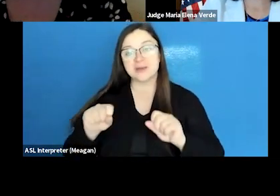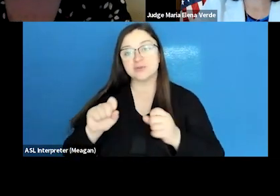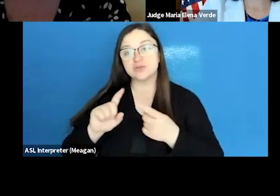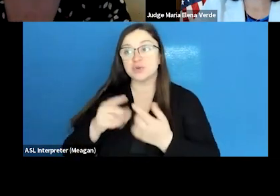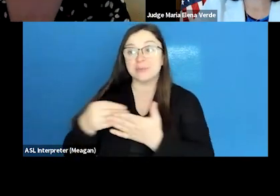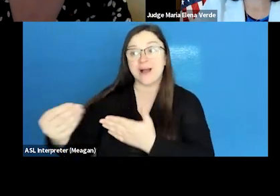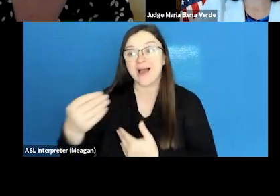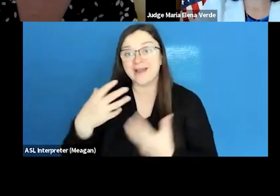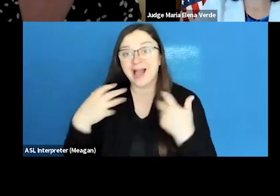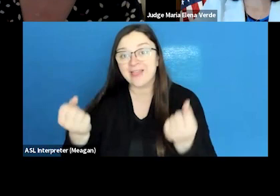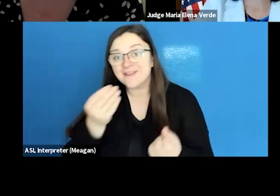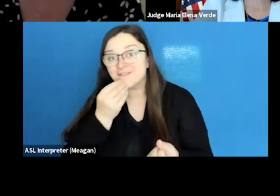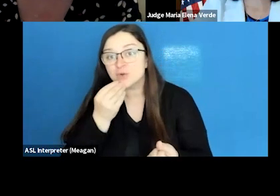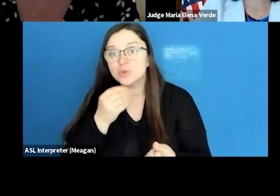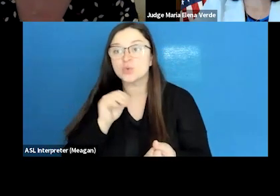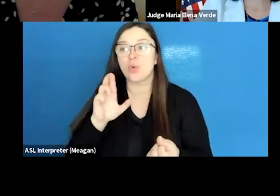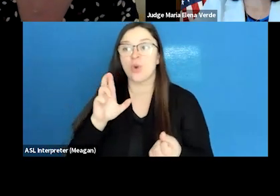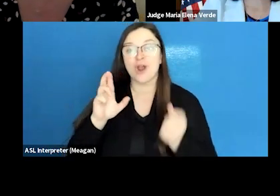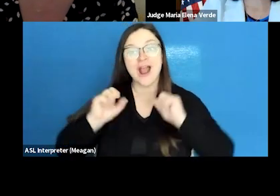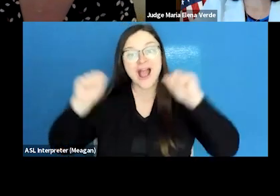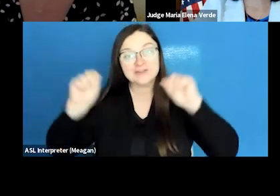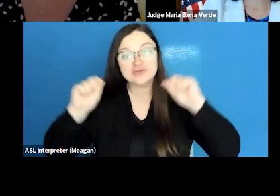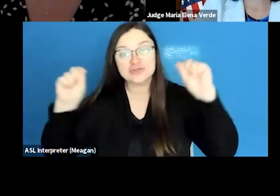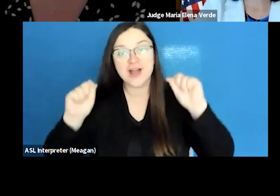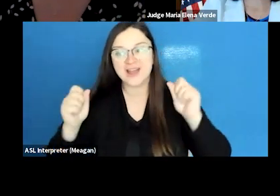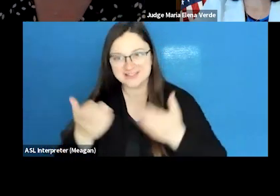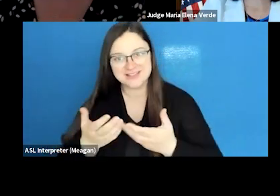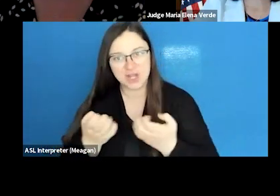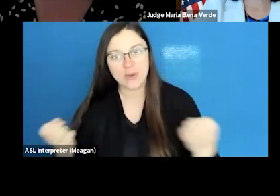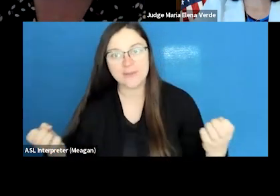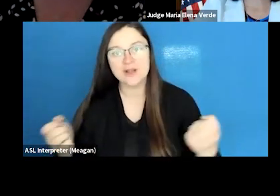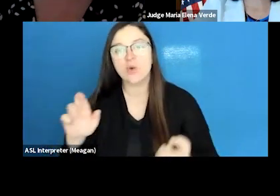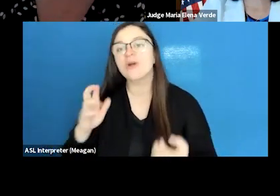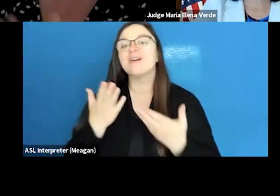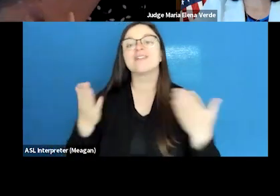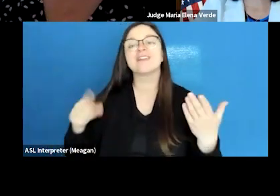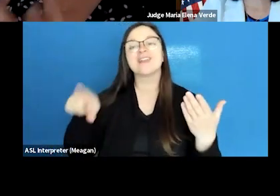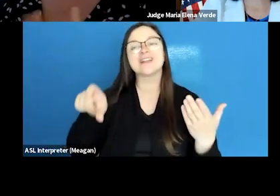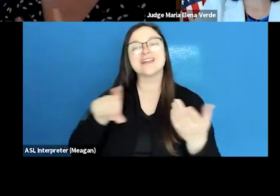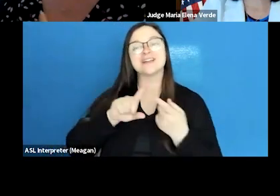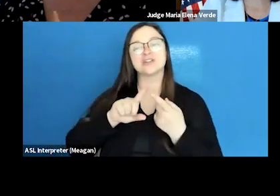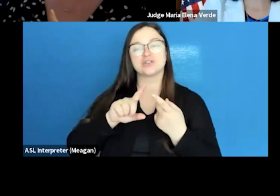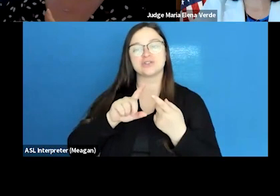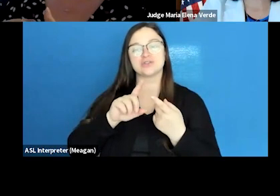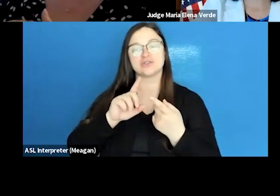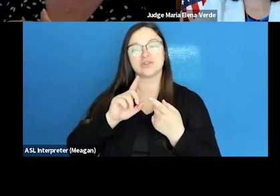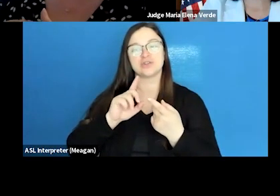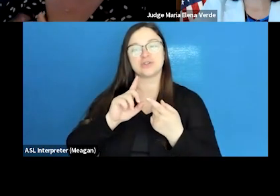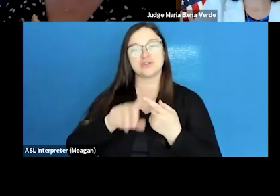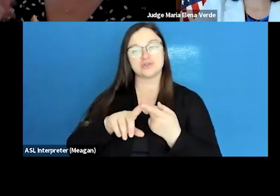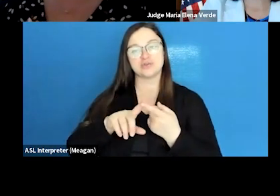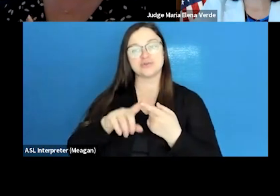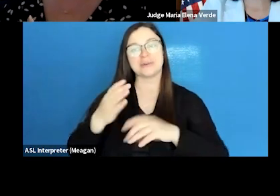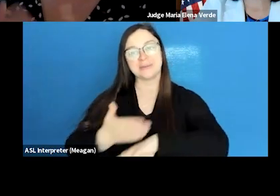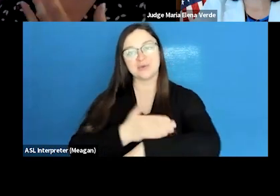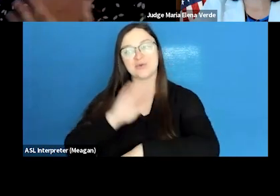food or exercise equipment or the things that they need to rely on other sources of their recovery